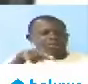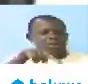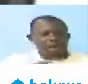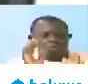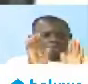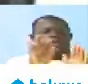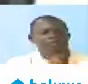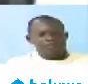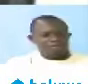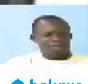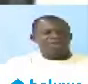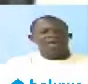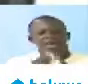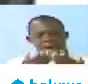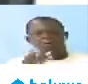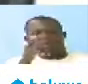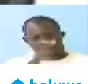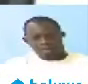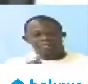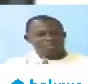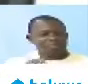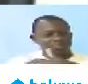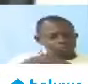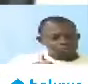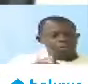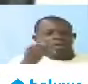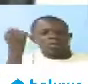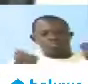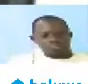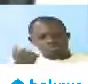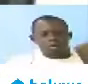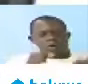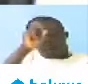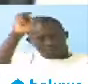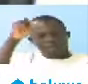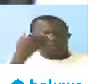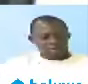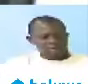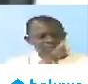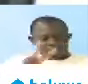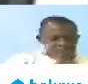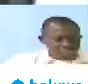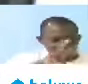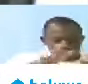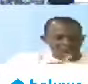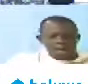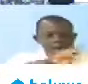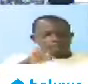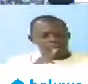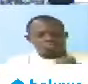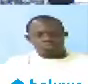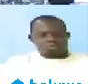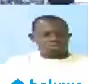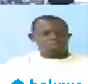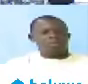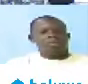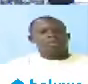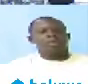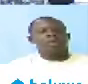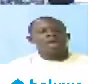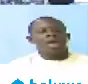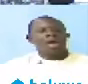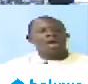for us. So Yambulani Waller. We boarded those vehicles. So Yambulani Ninja. They looked for a place for us. Rabuje Mafaya